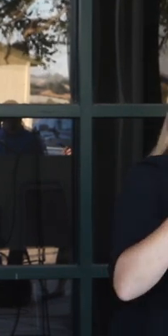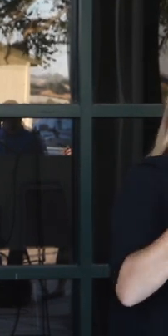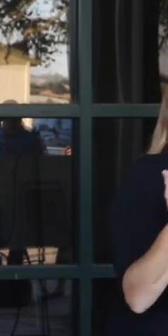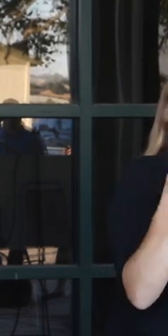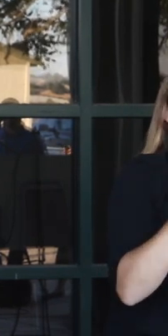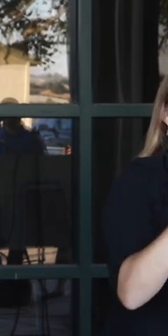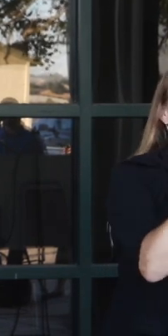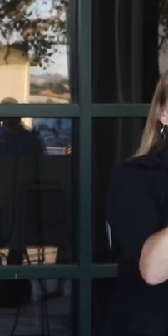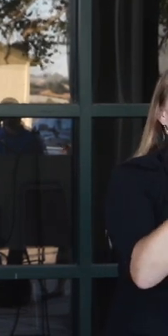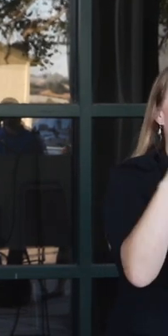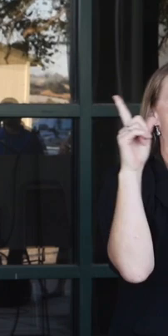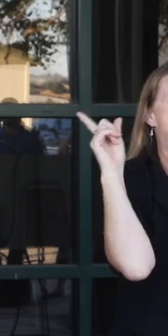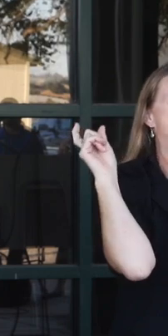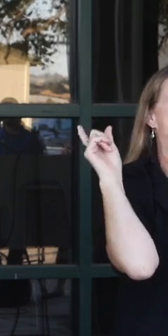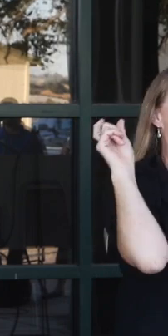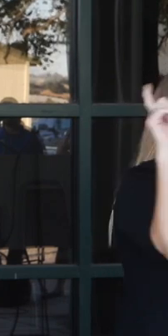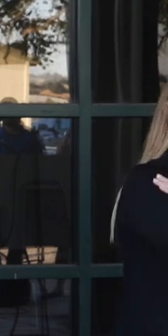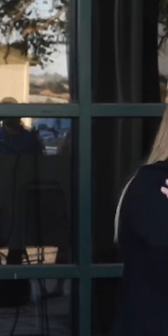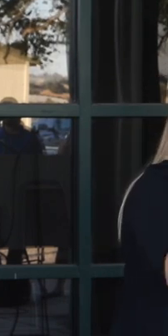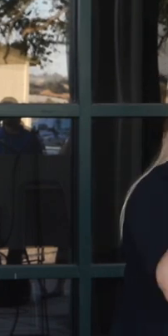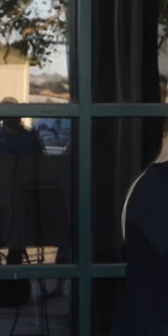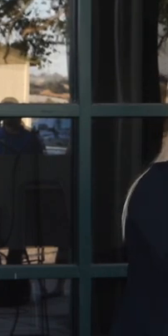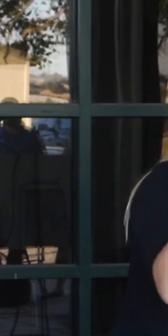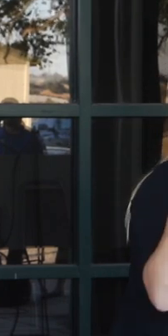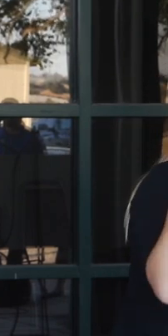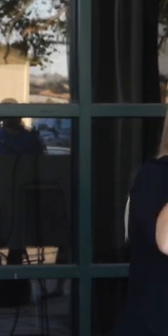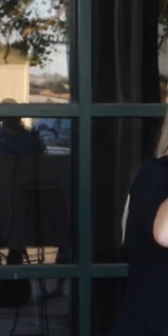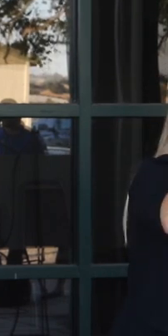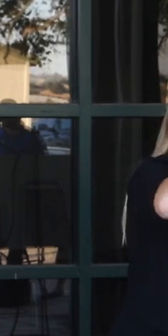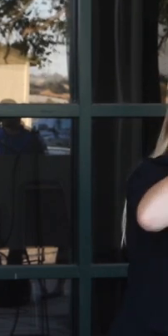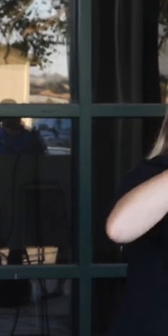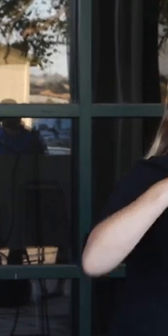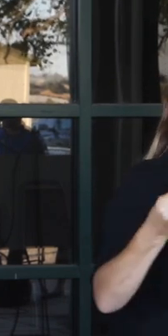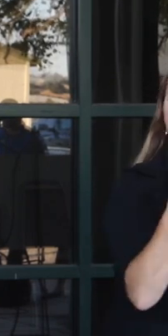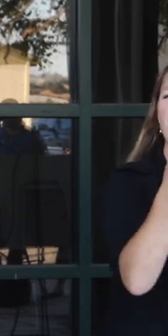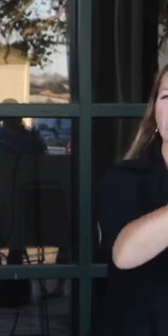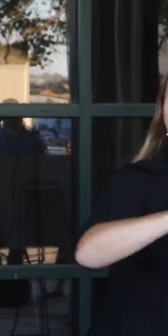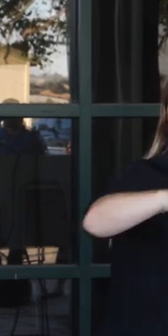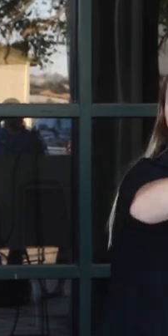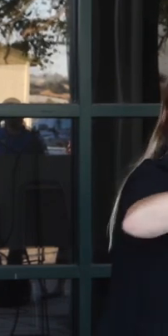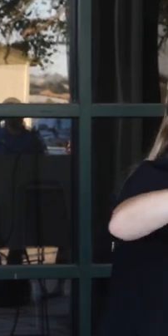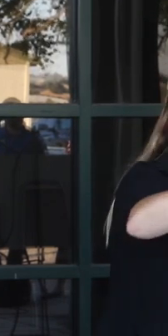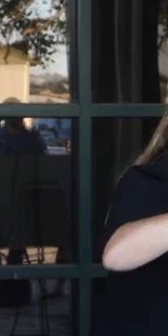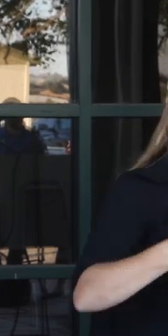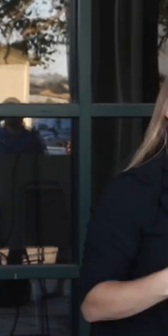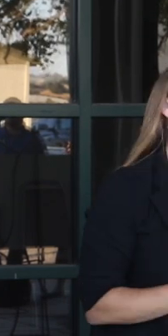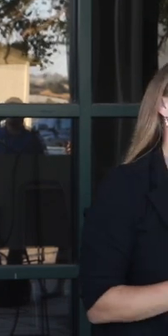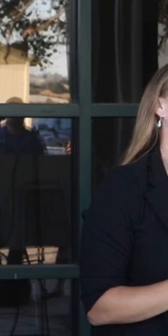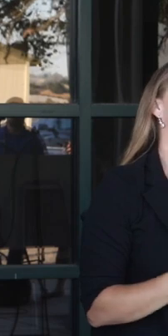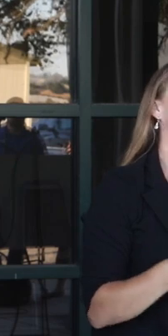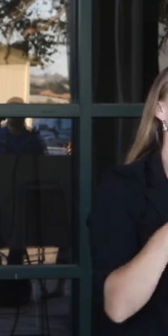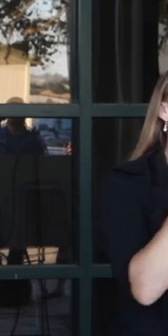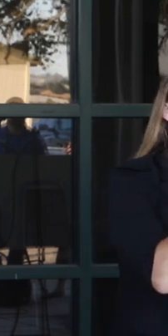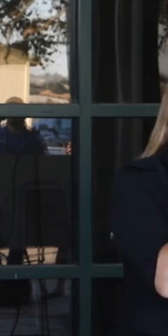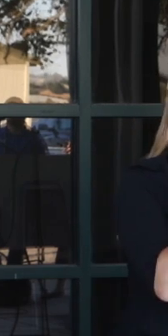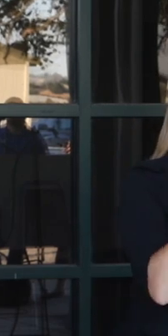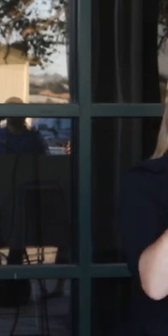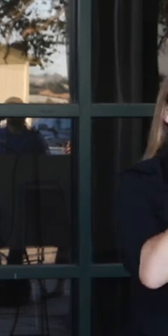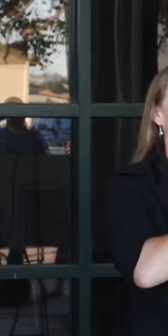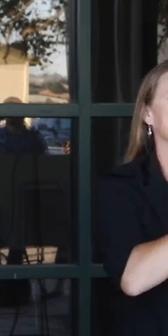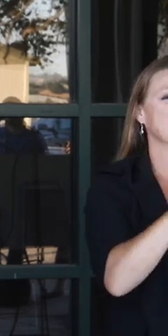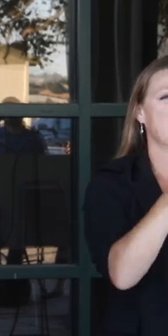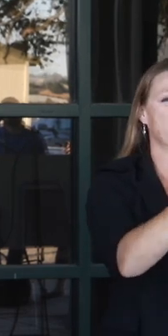began to run into the vineyard where the hill was next to. The suspect was shot,